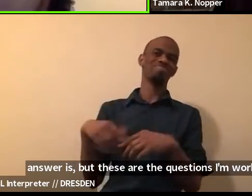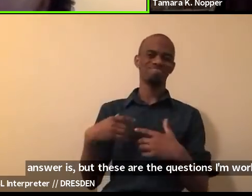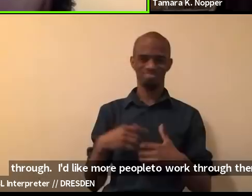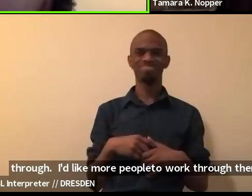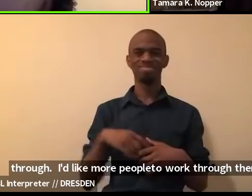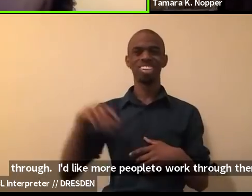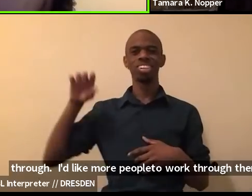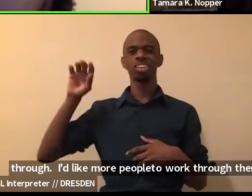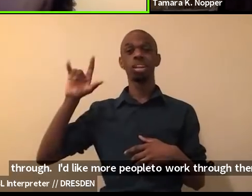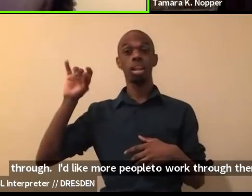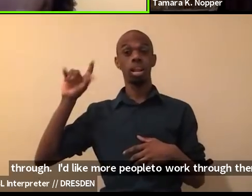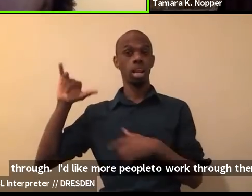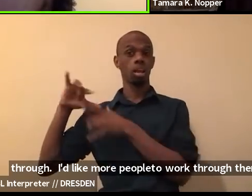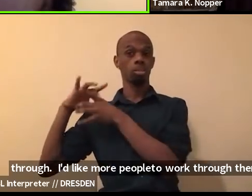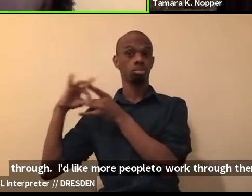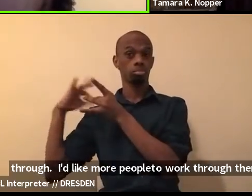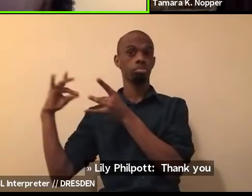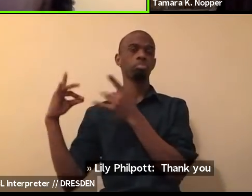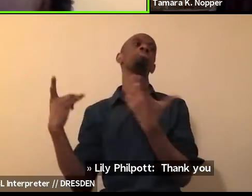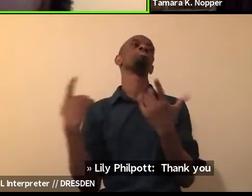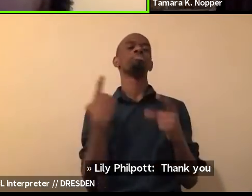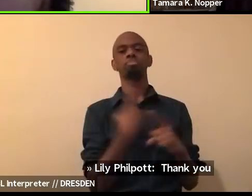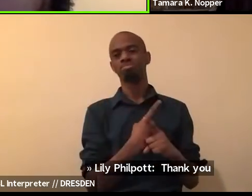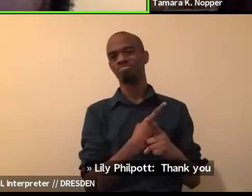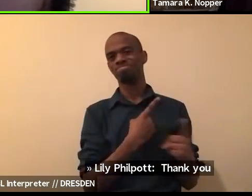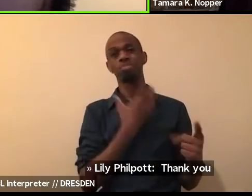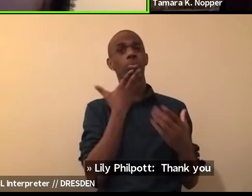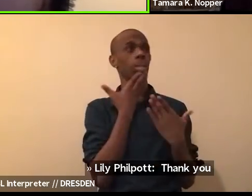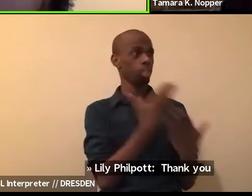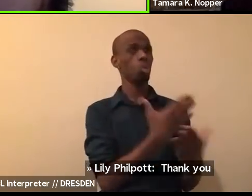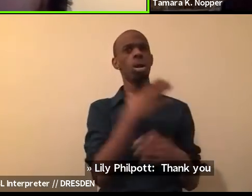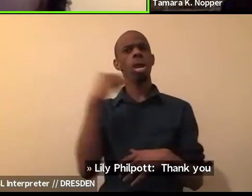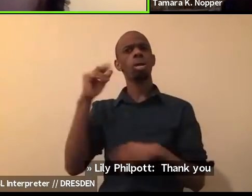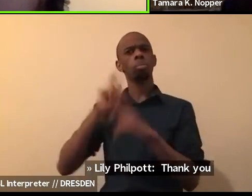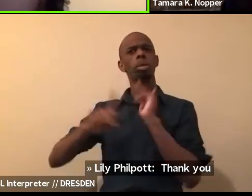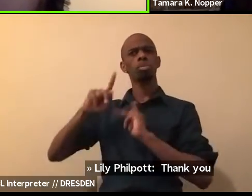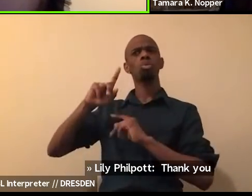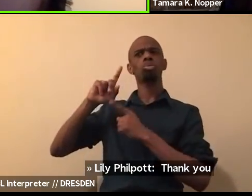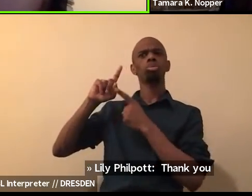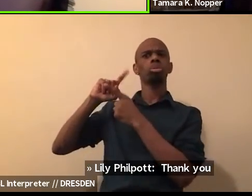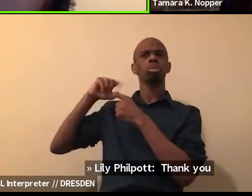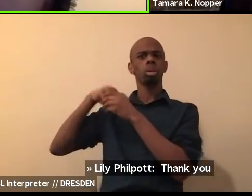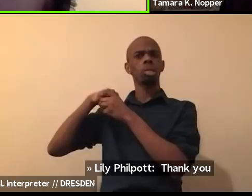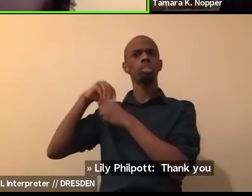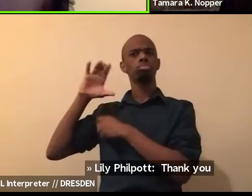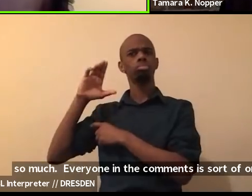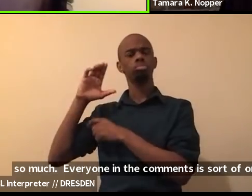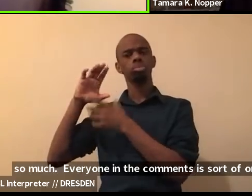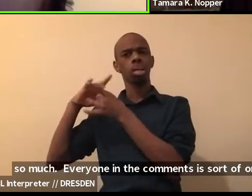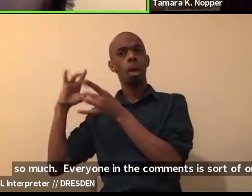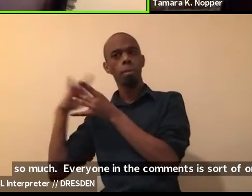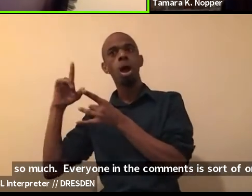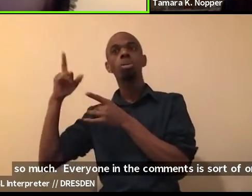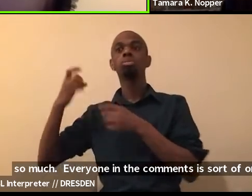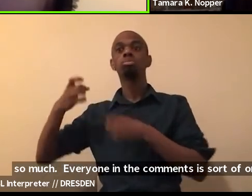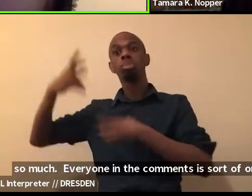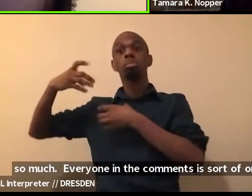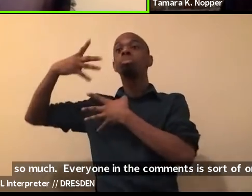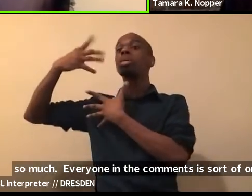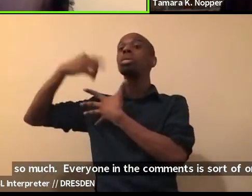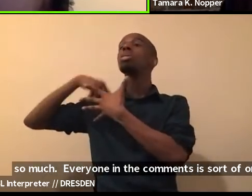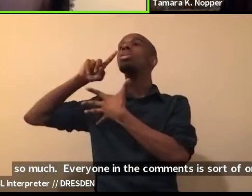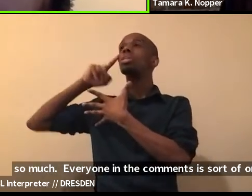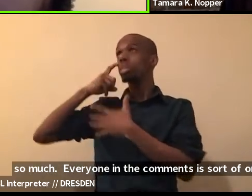I mean, everyone in the comments is sort of on board with this too, and thinking through in the same ways. I